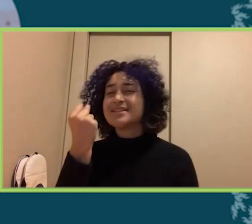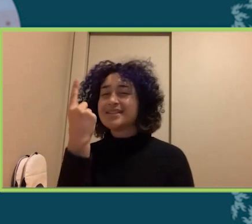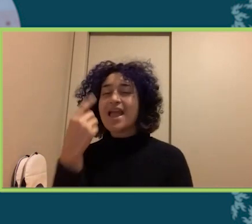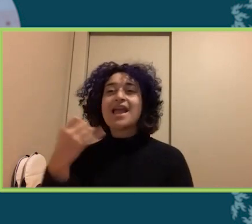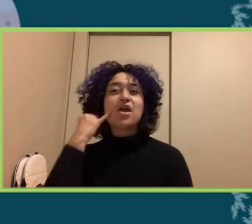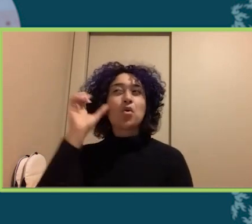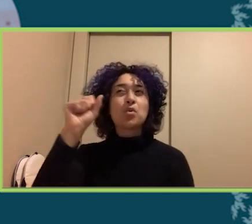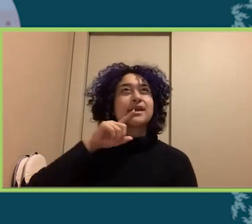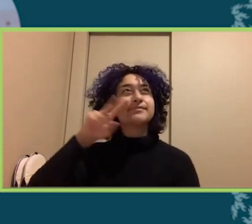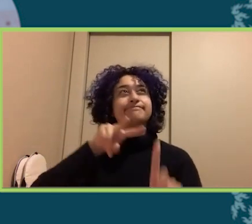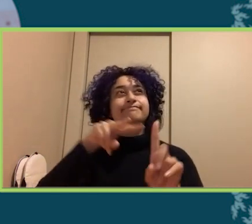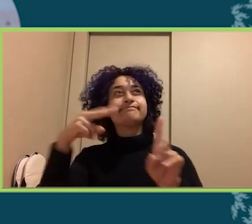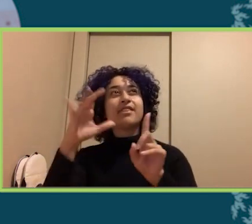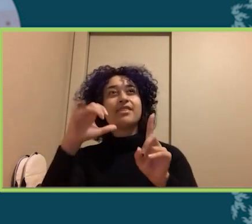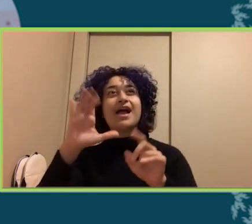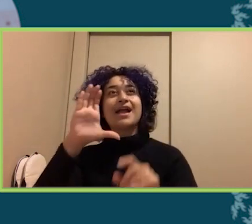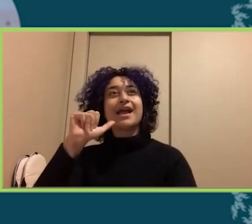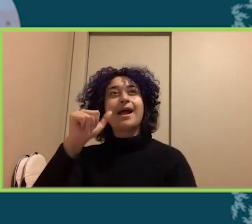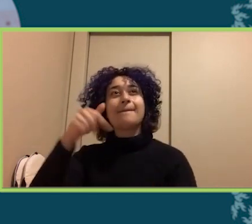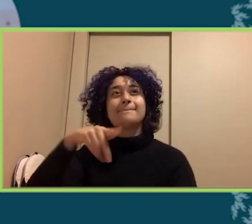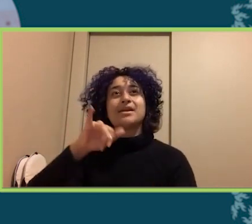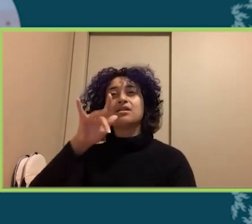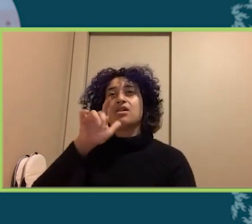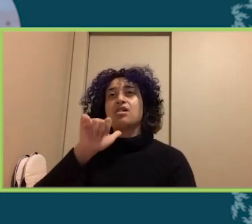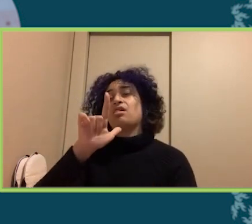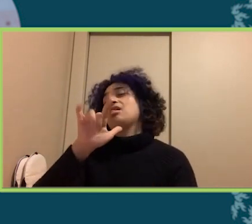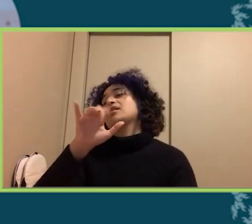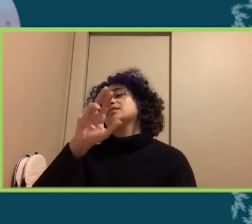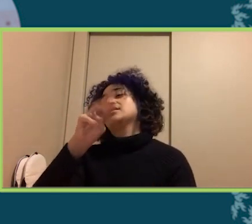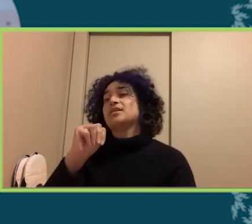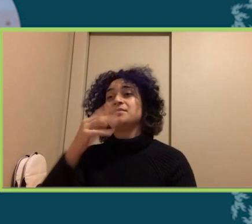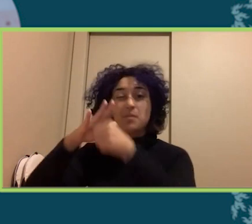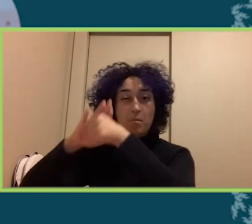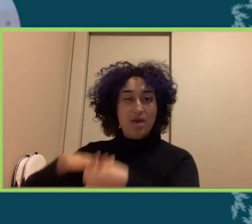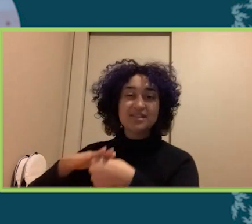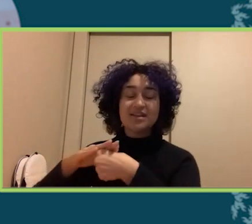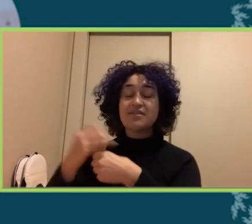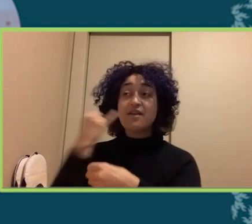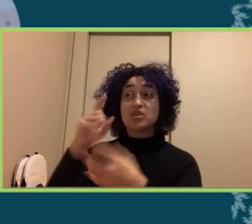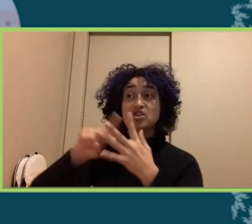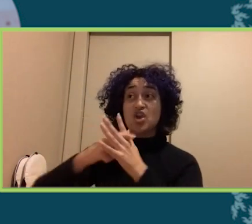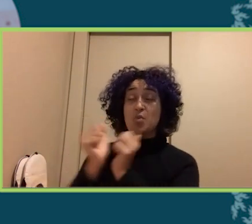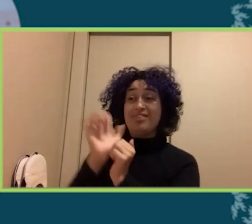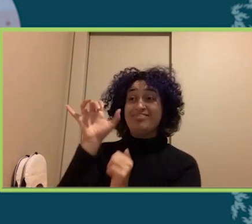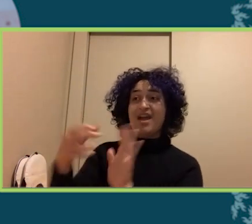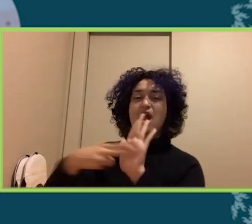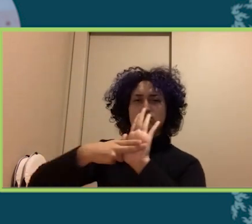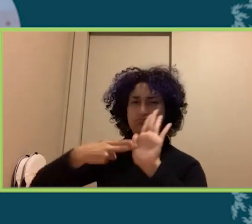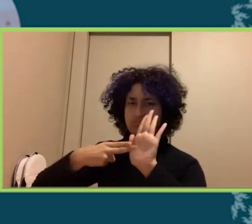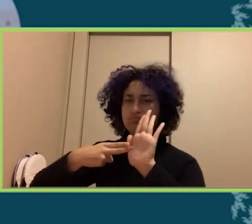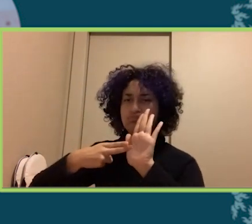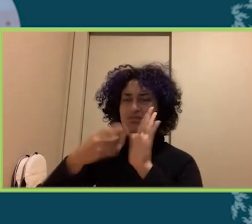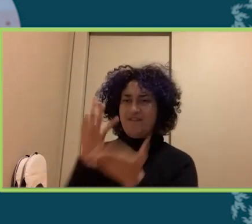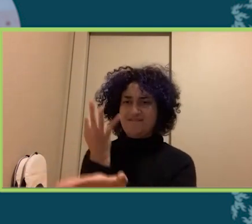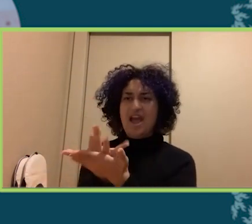that capitalism is oppressive by design in nature, right? If we already start with just that as a de facto fact for sake